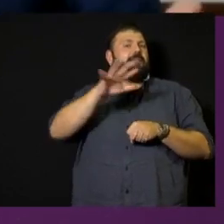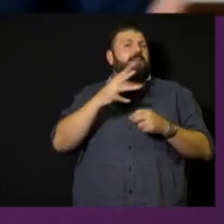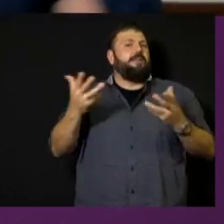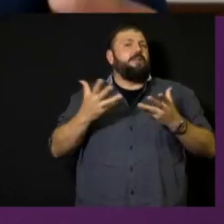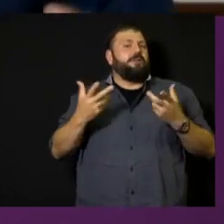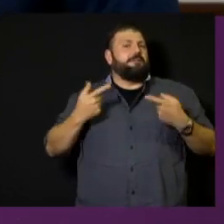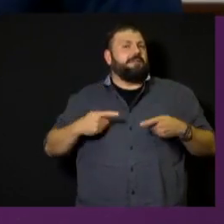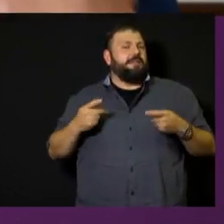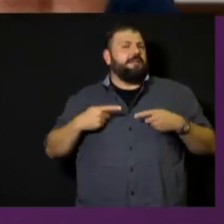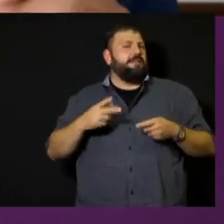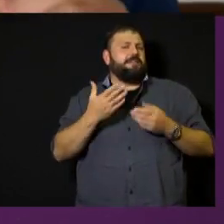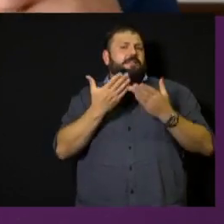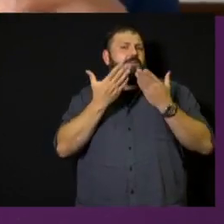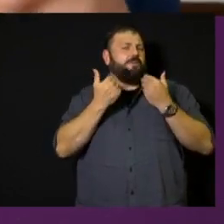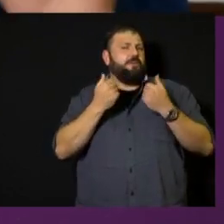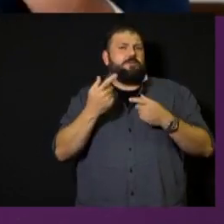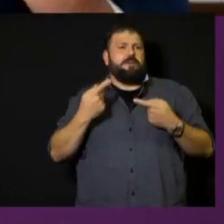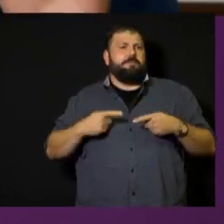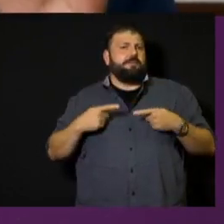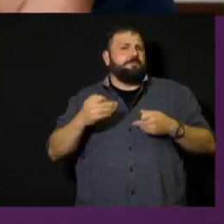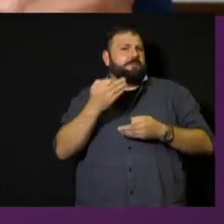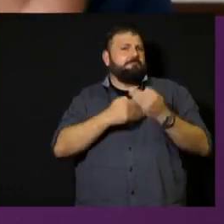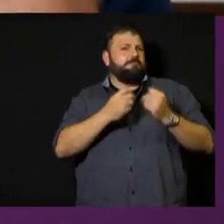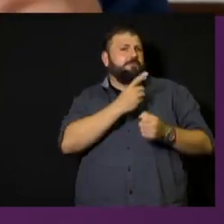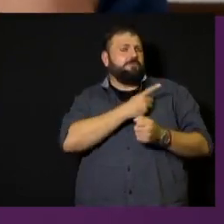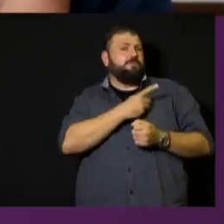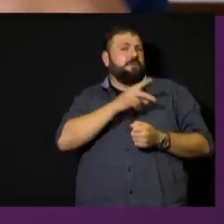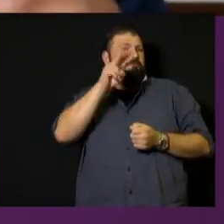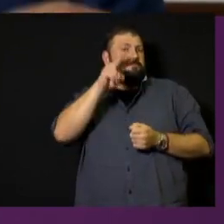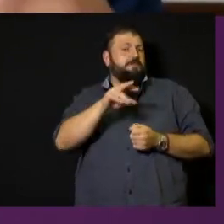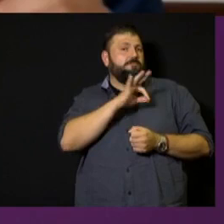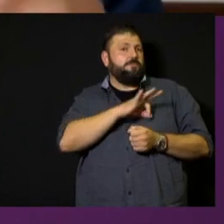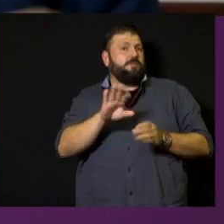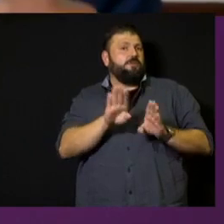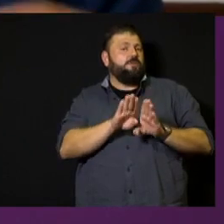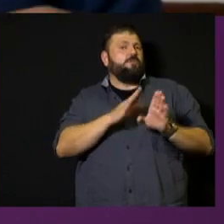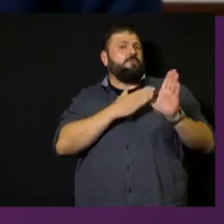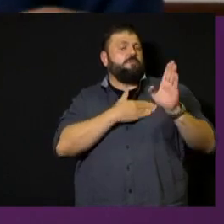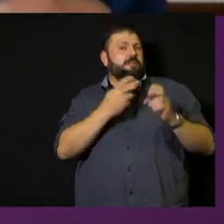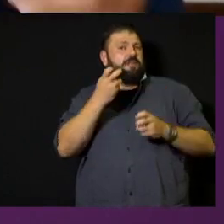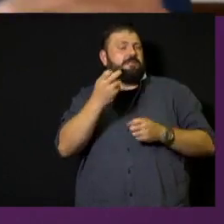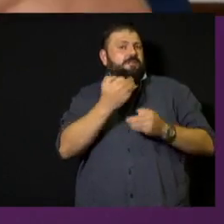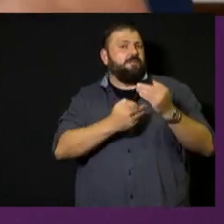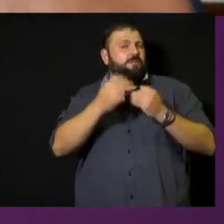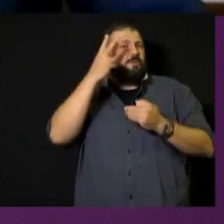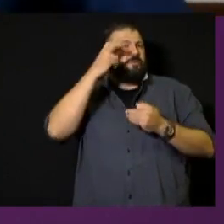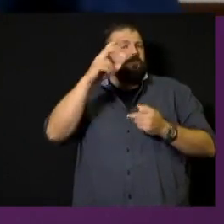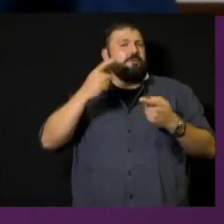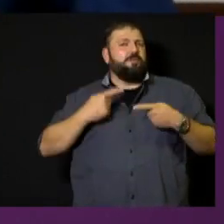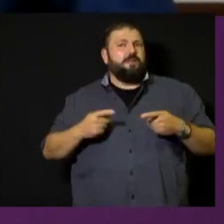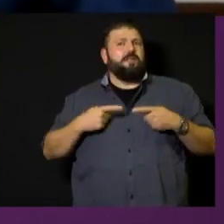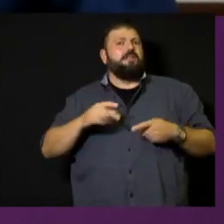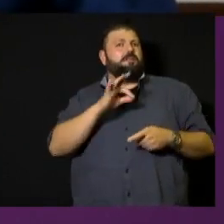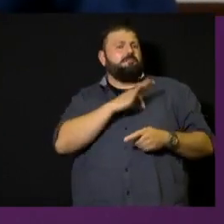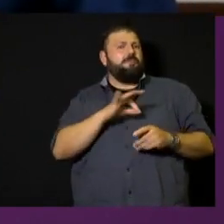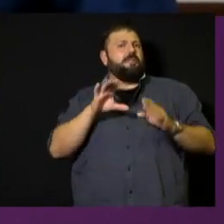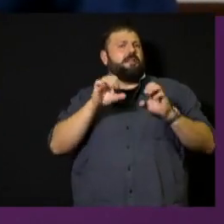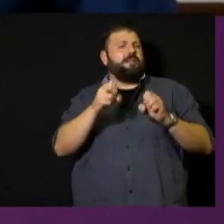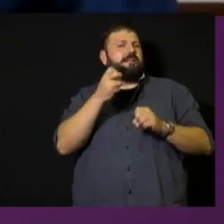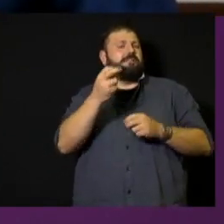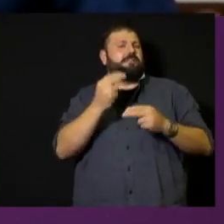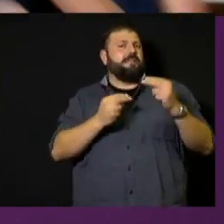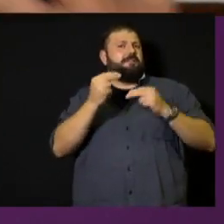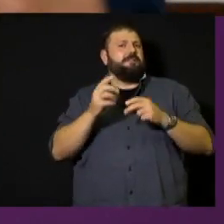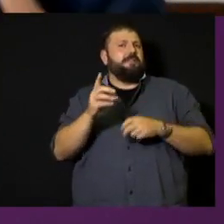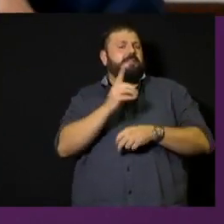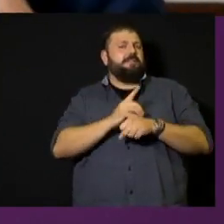the diamond is made by people. A single guy won't get it without people's commitment